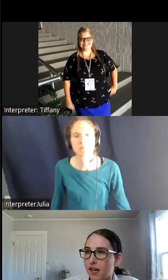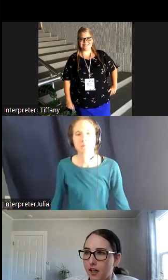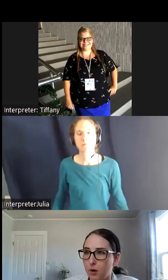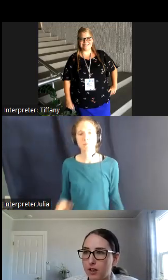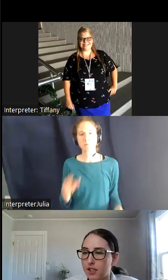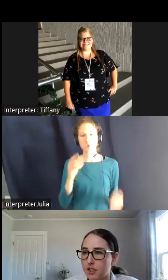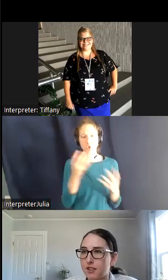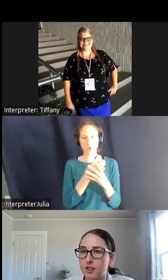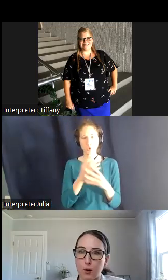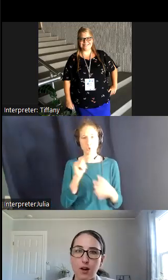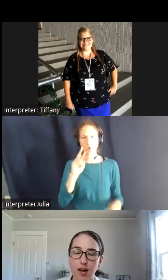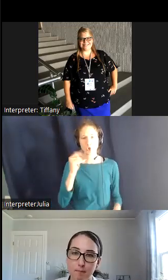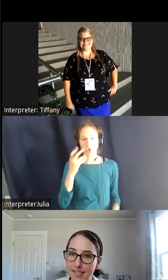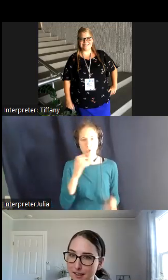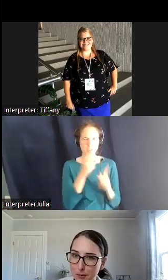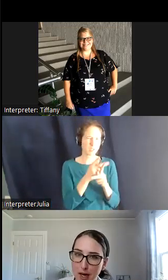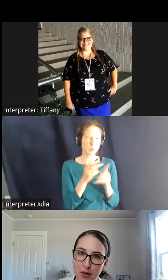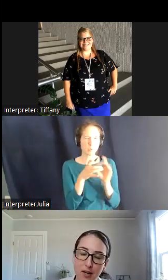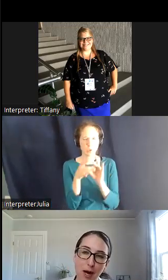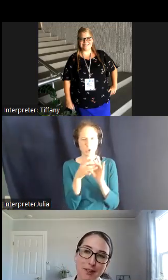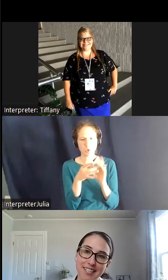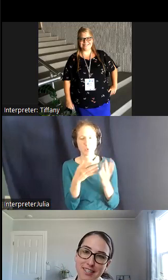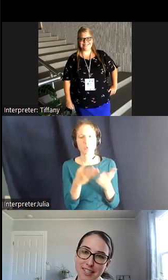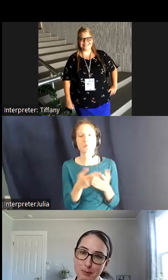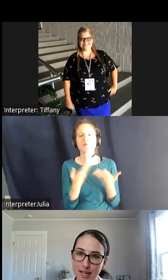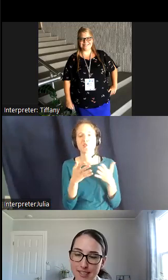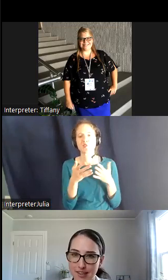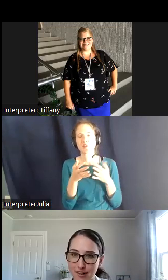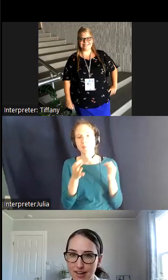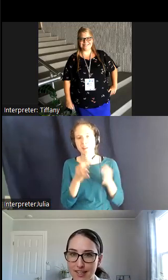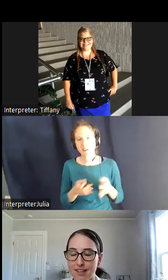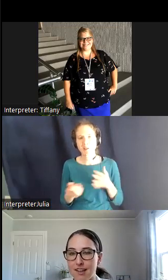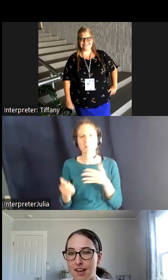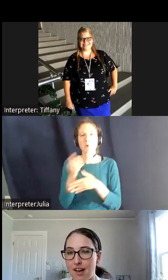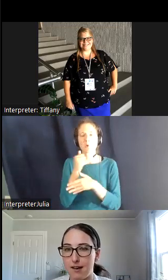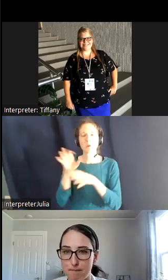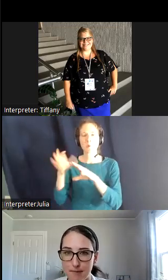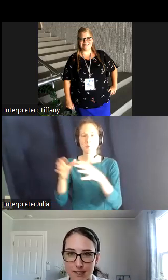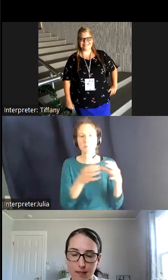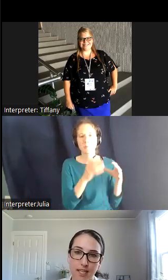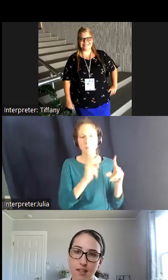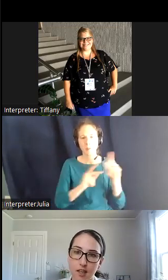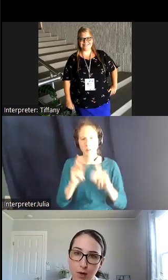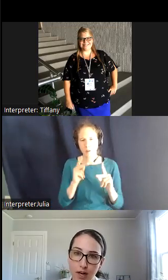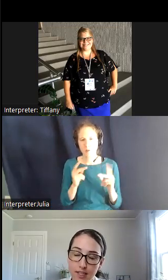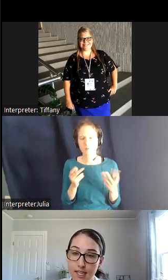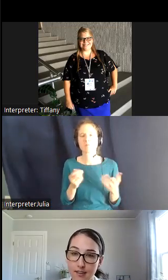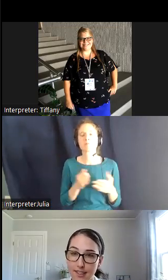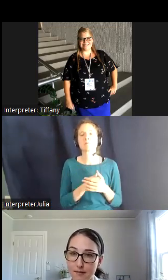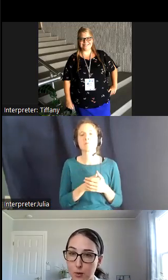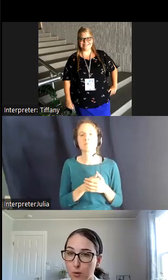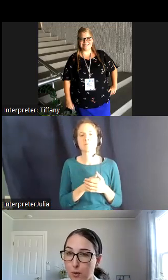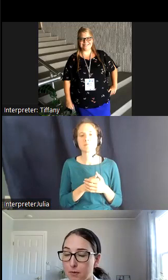Triage and care coordination. So based on those priority populations, based on that subset that